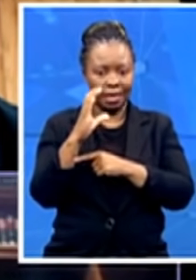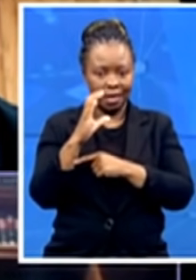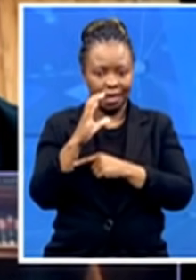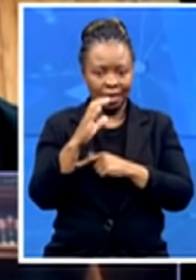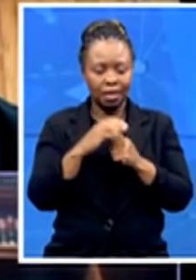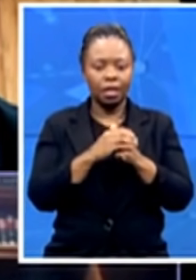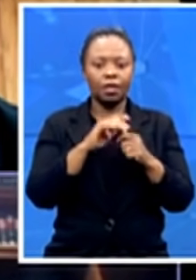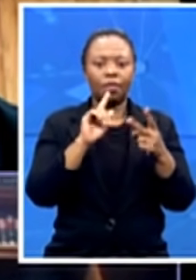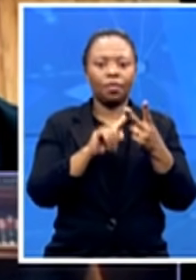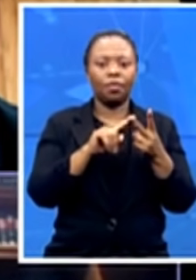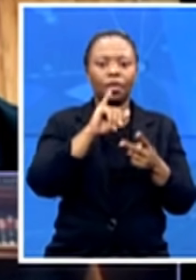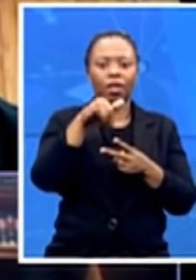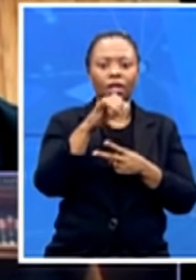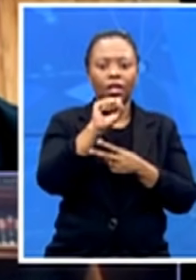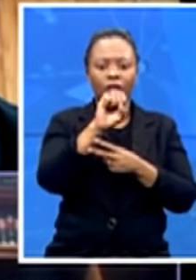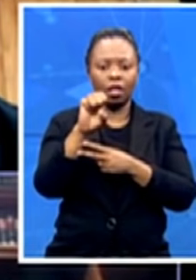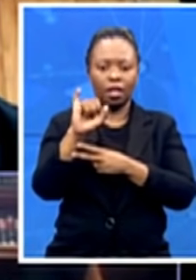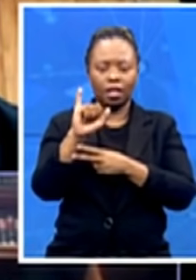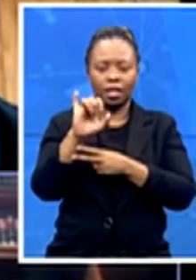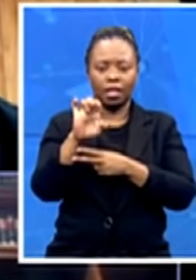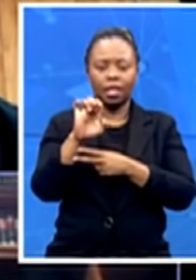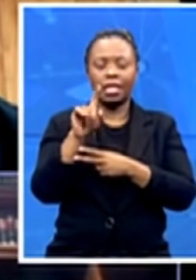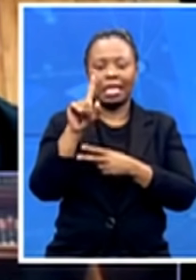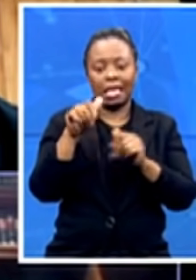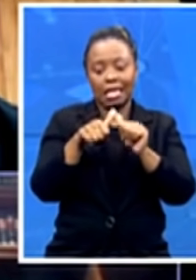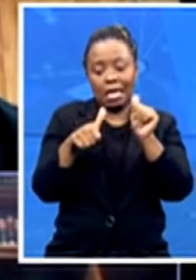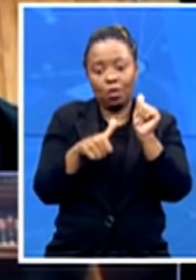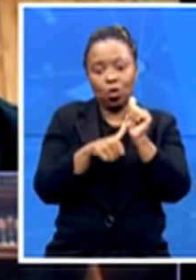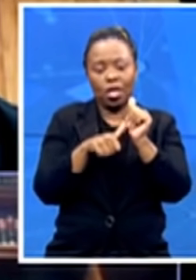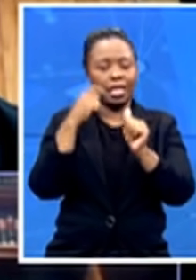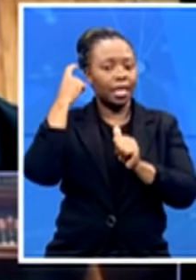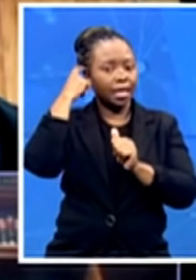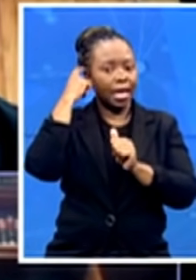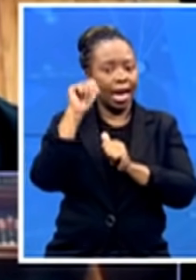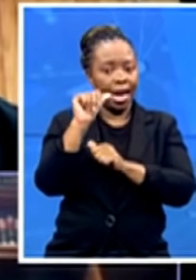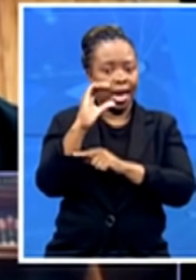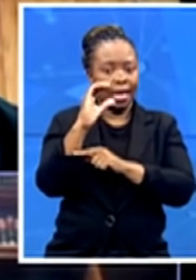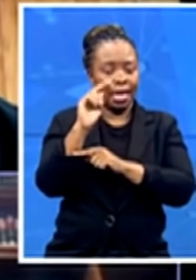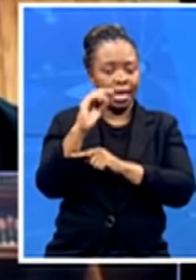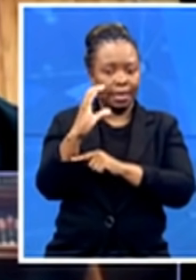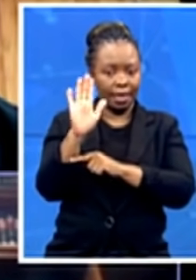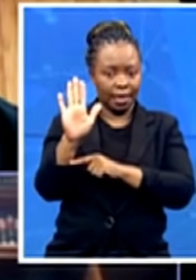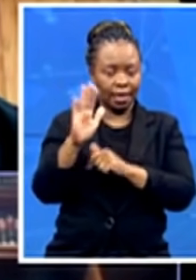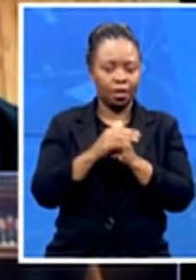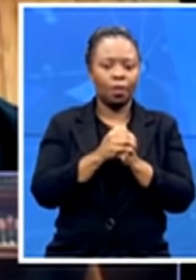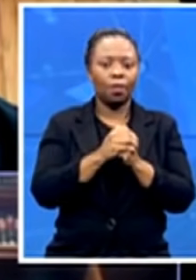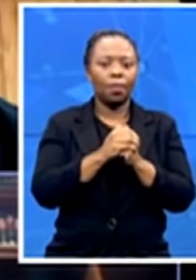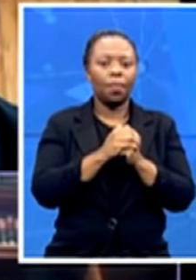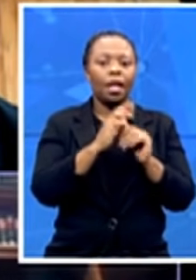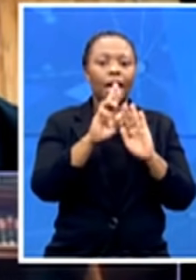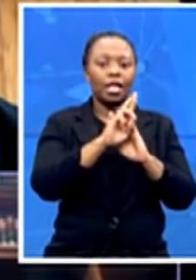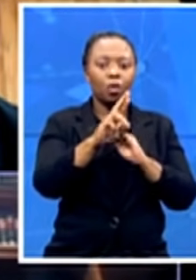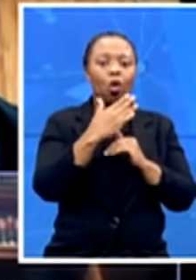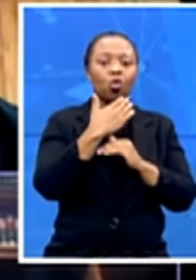Secretary General of the ANC. And the third respondent is the ANC. The relief